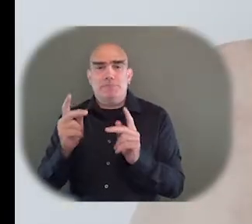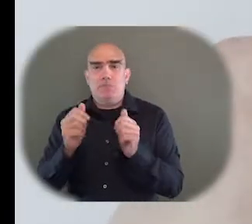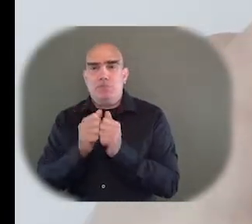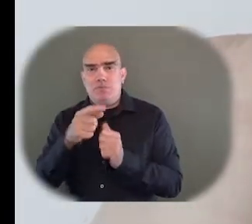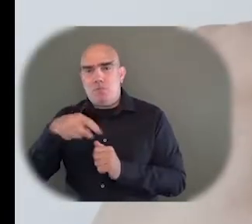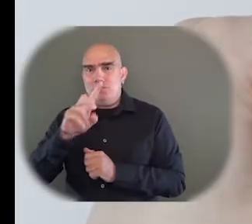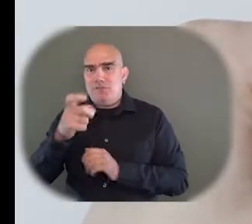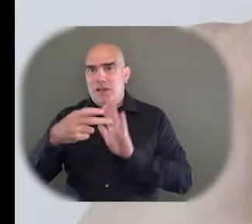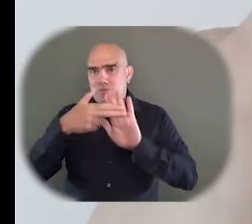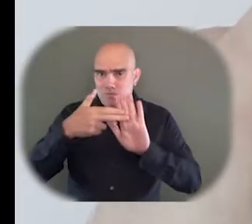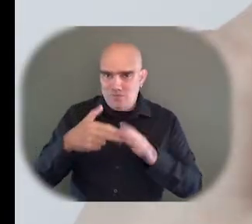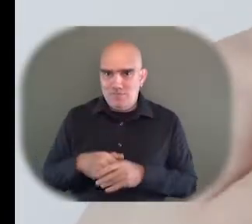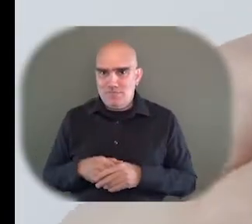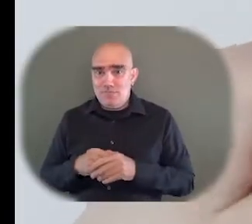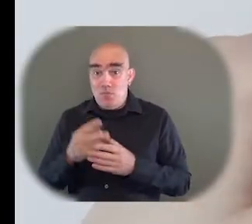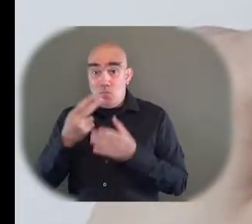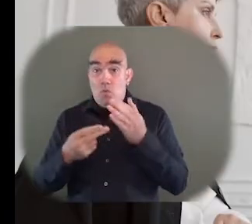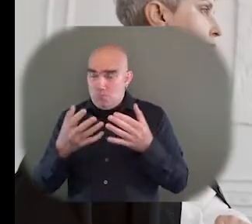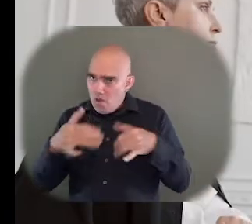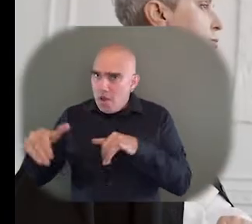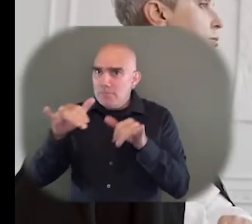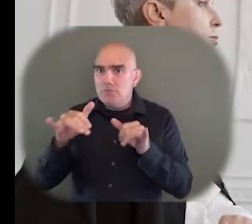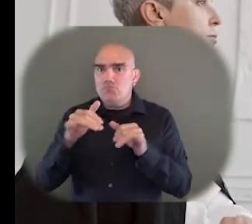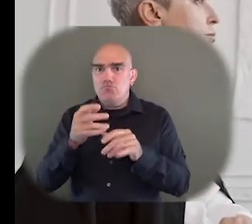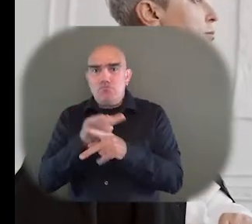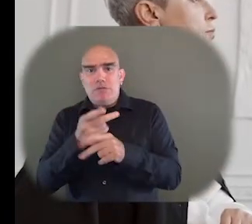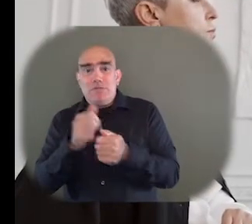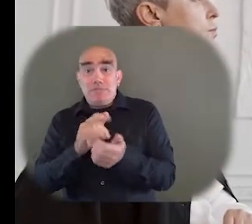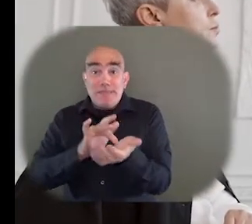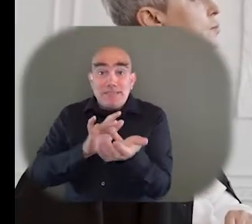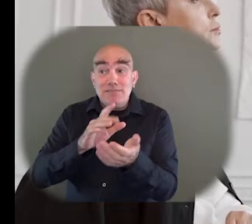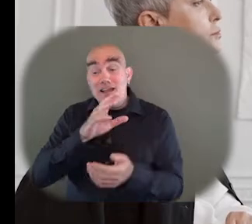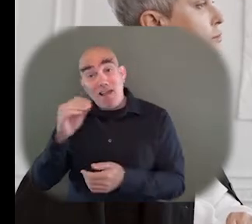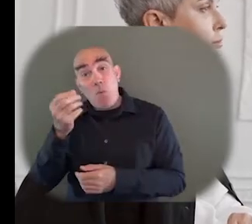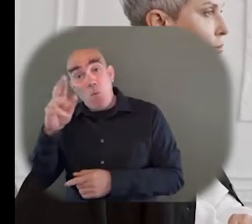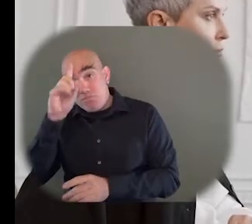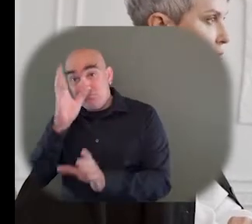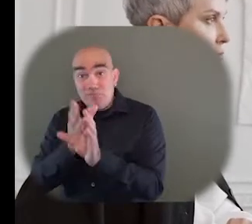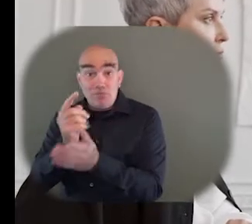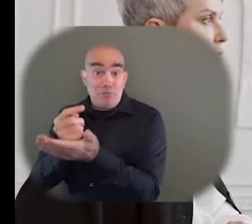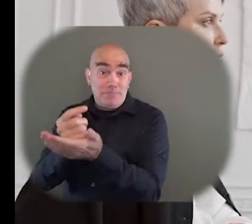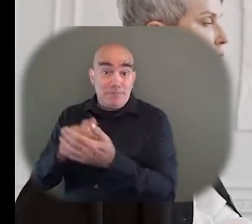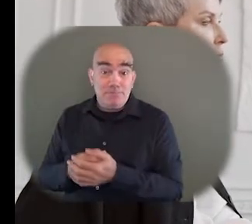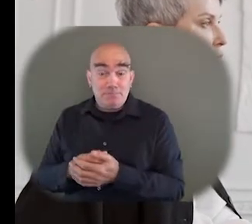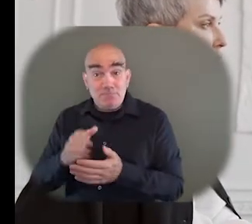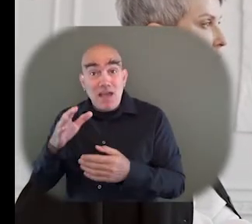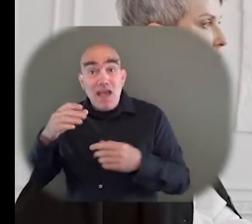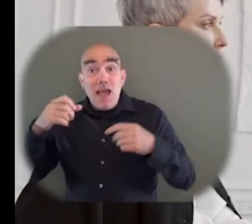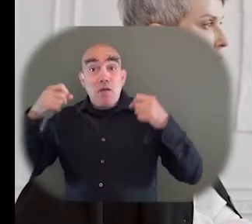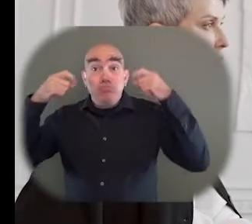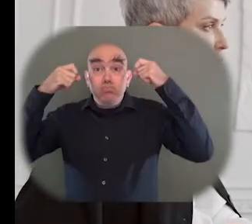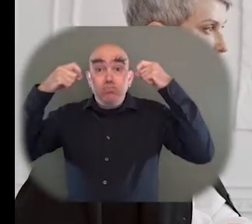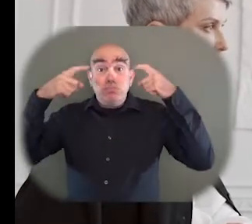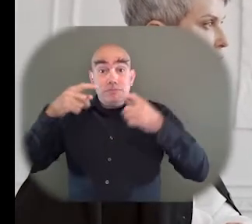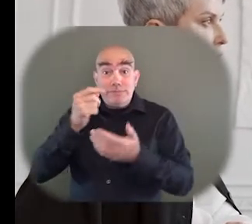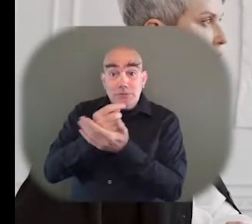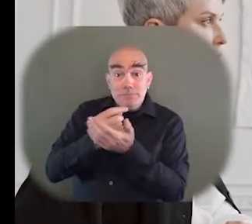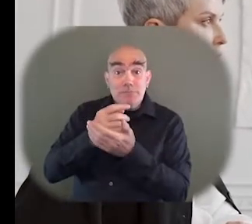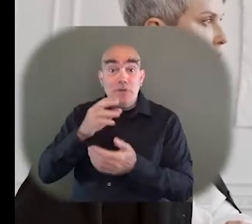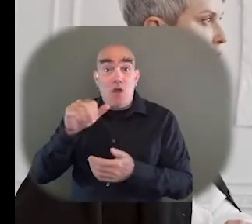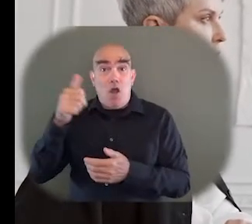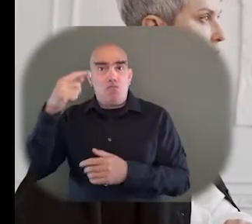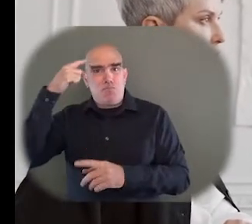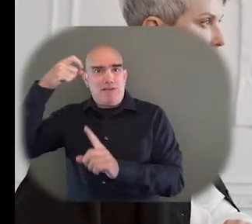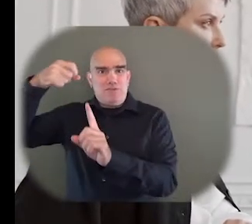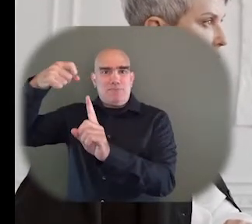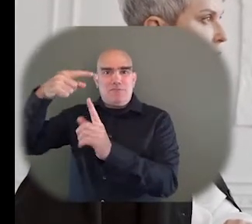are commonly treated with medication and/or psychotherapy. Electroconvulsive therapy and other brain stimulation therapies can